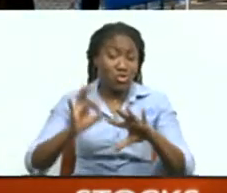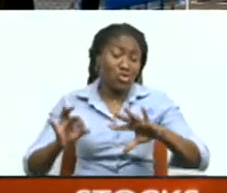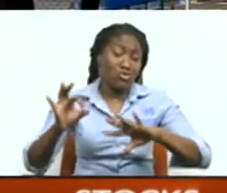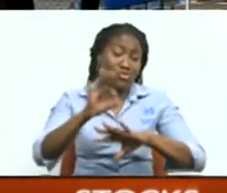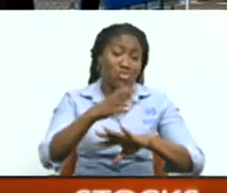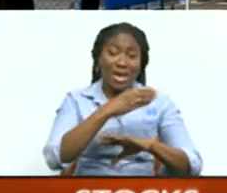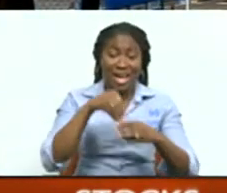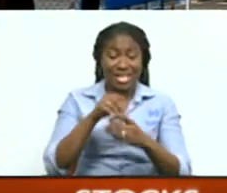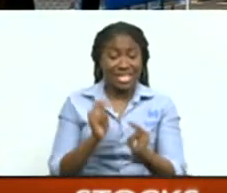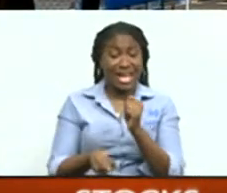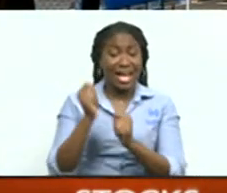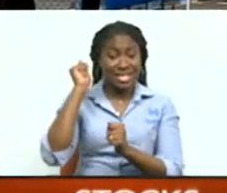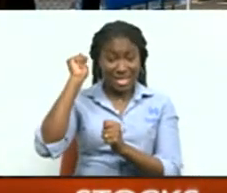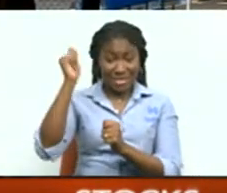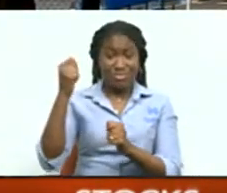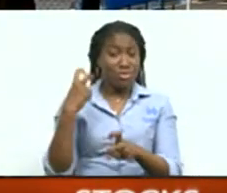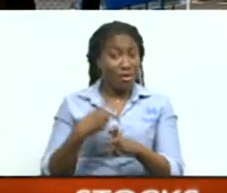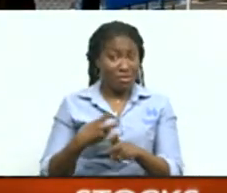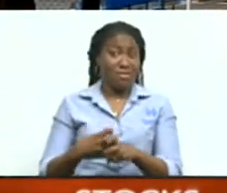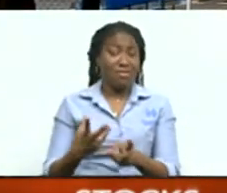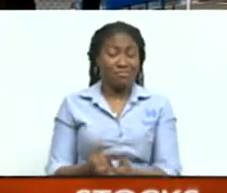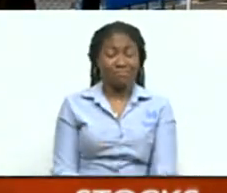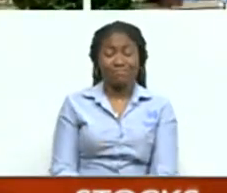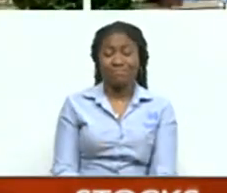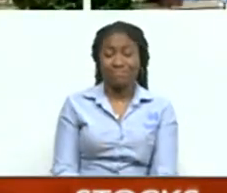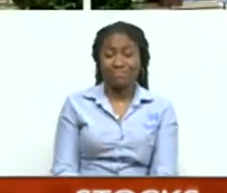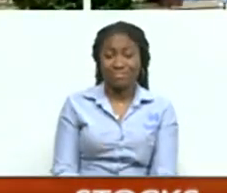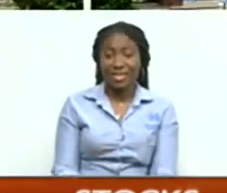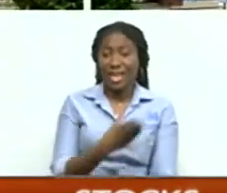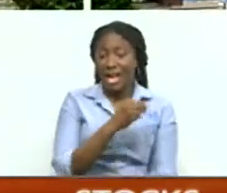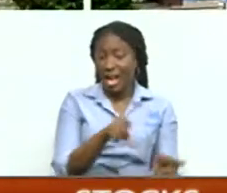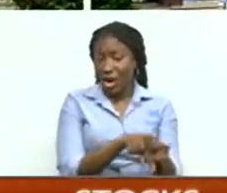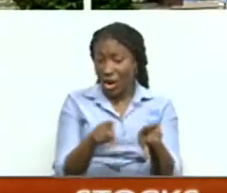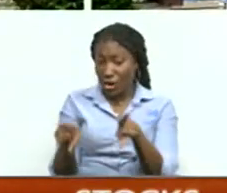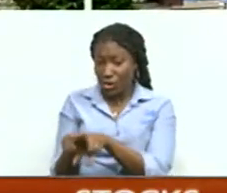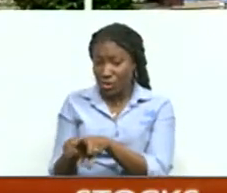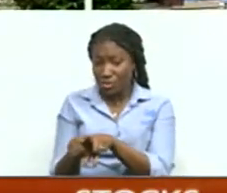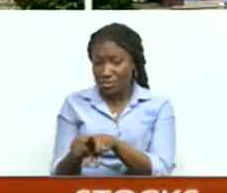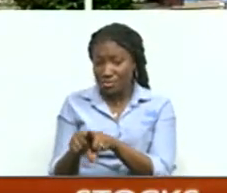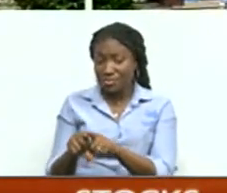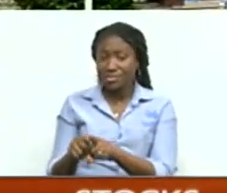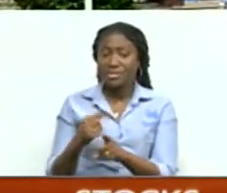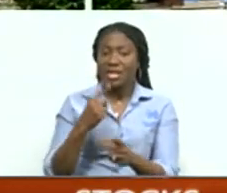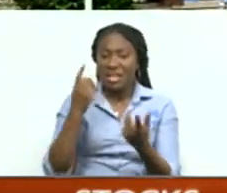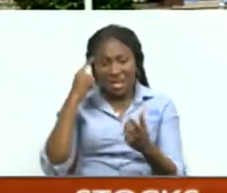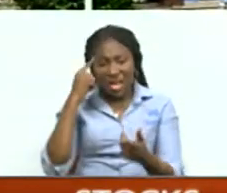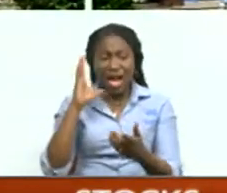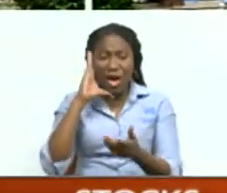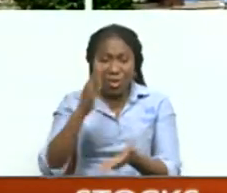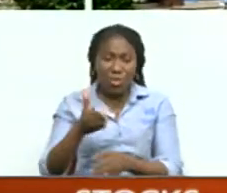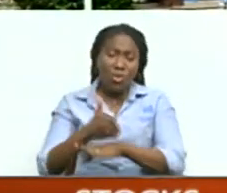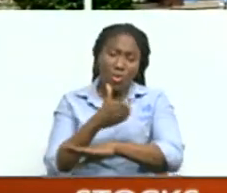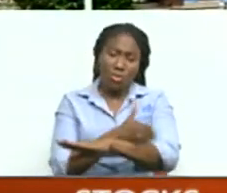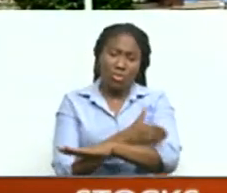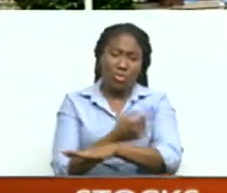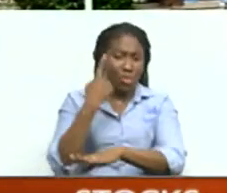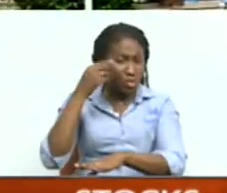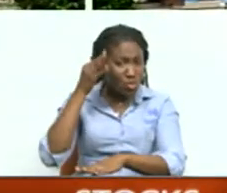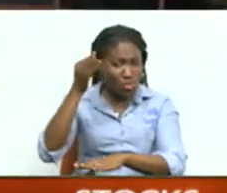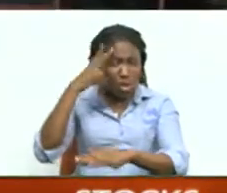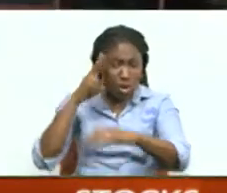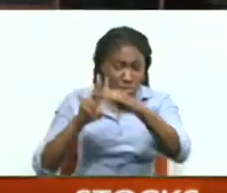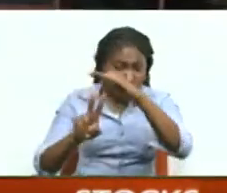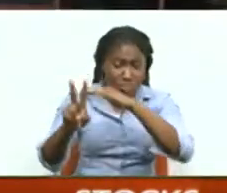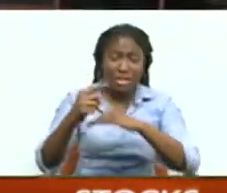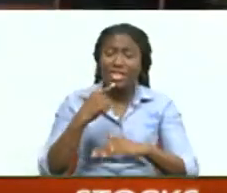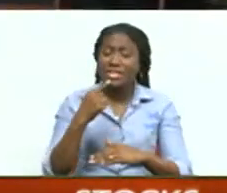within TNT, is high. Kyrcris has also assigned a stable outlook on the ratings. The stable outlook, Kyrcris says,